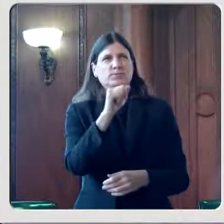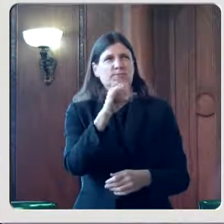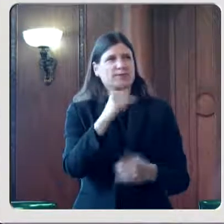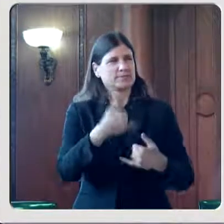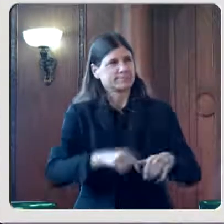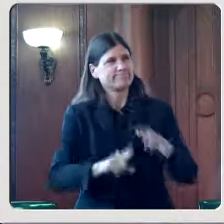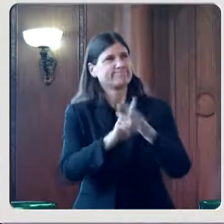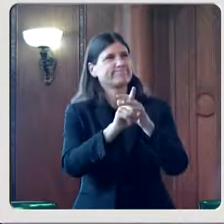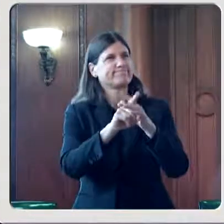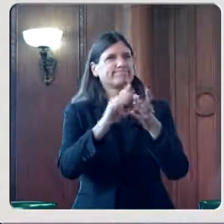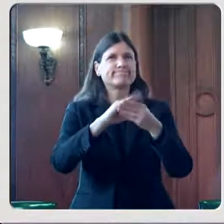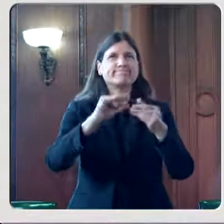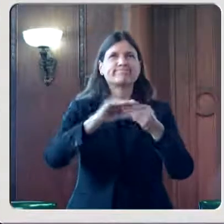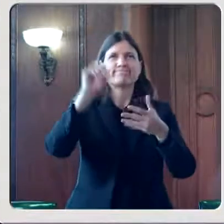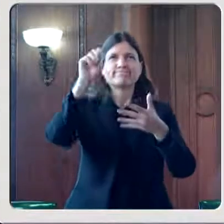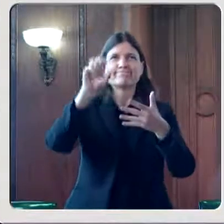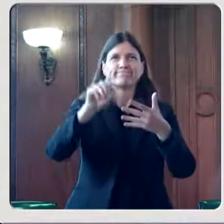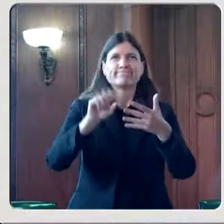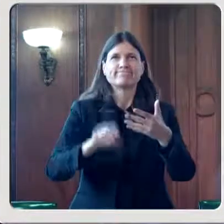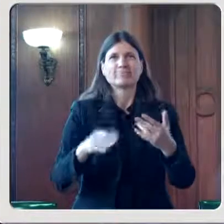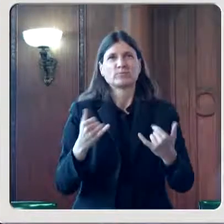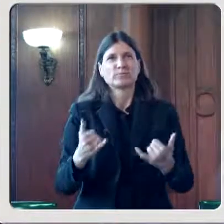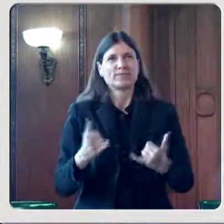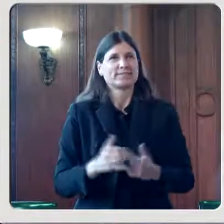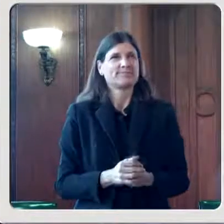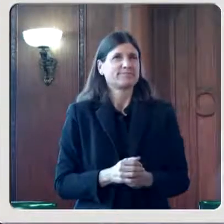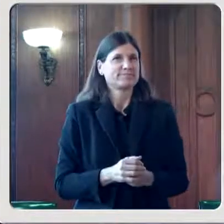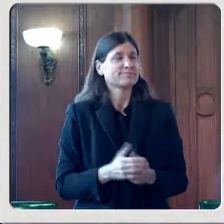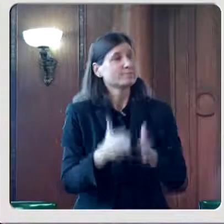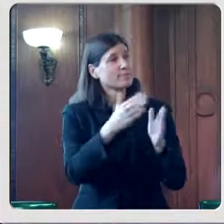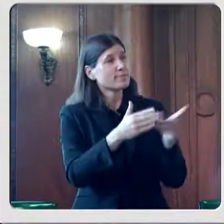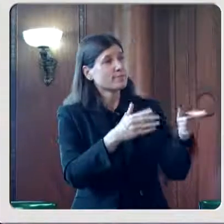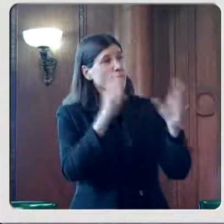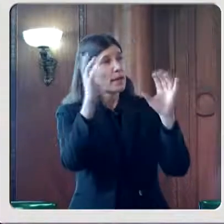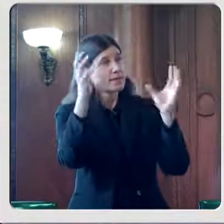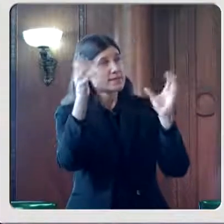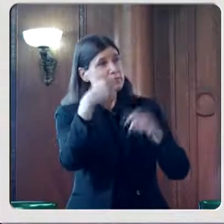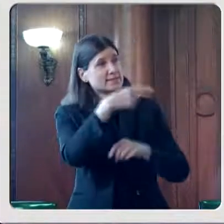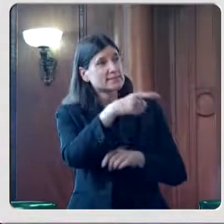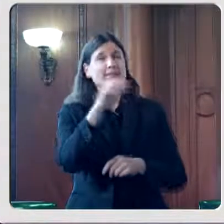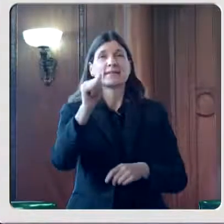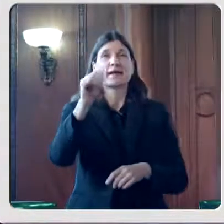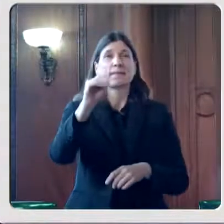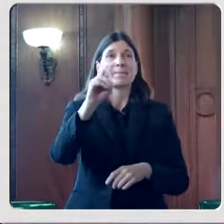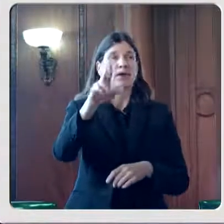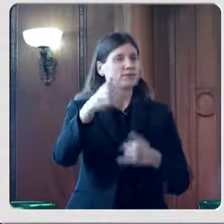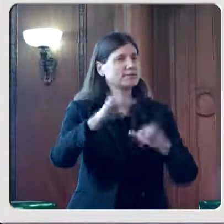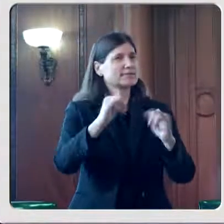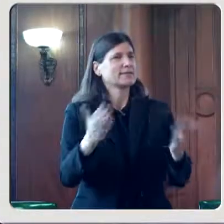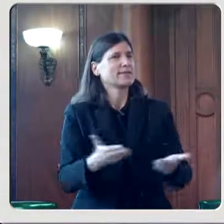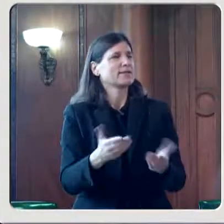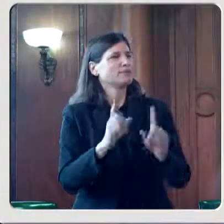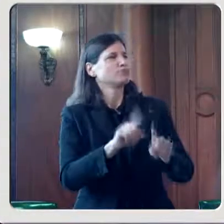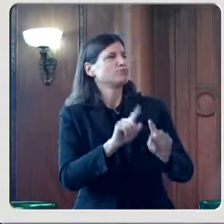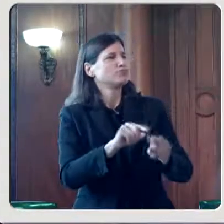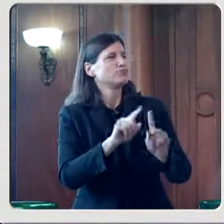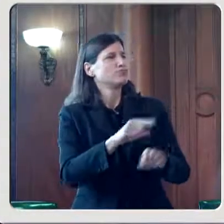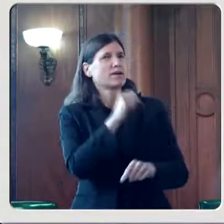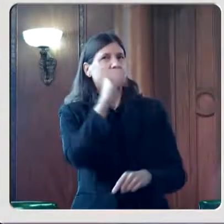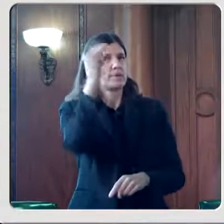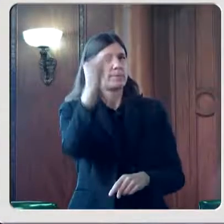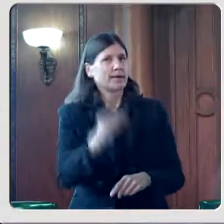Leonardo, the Director of Operations for AMR. They have been a fantastic